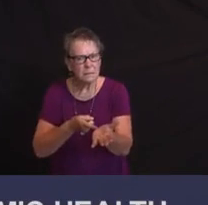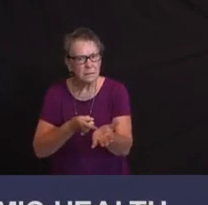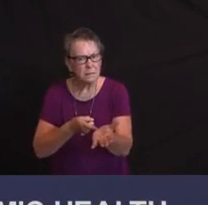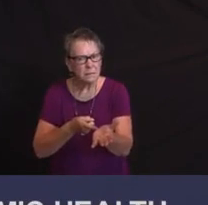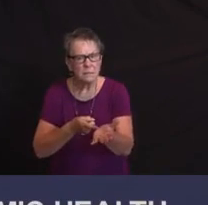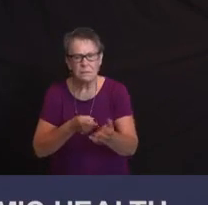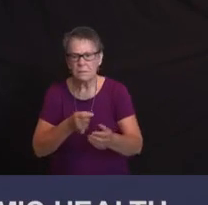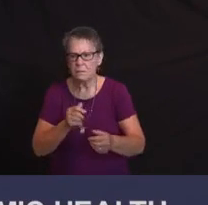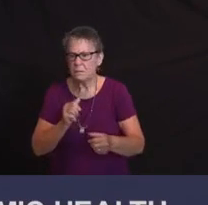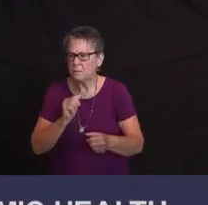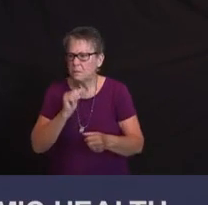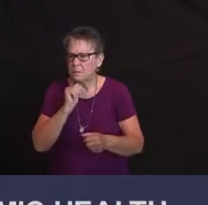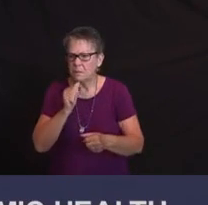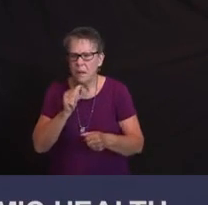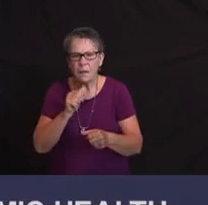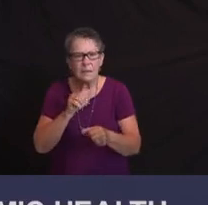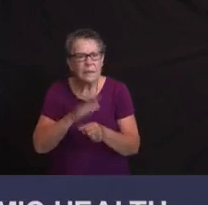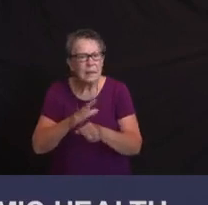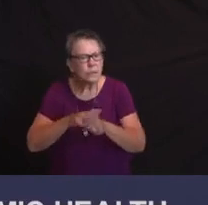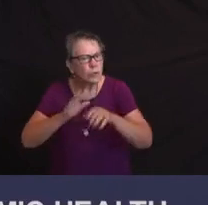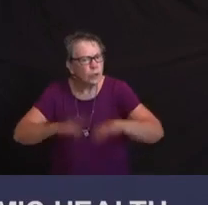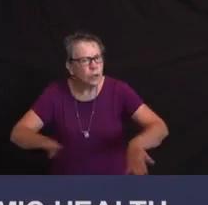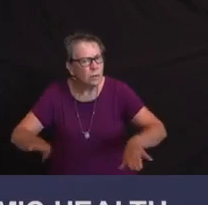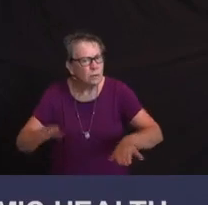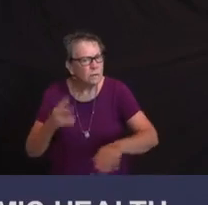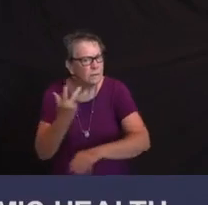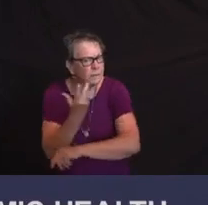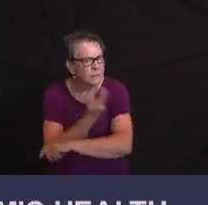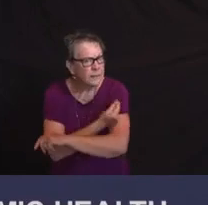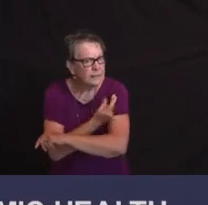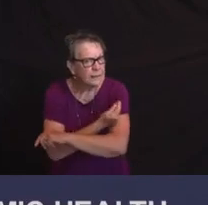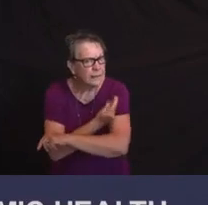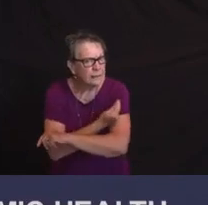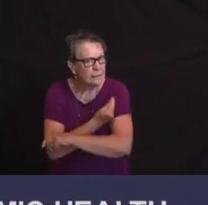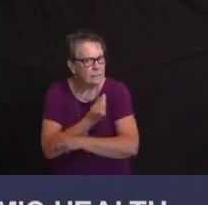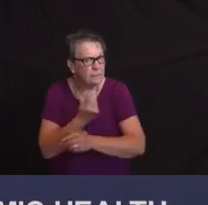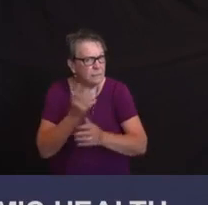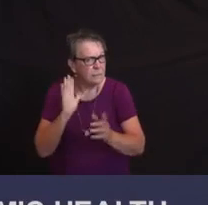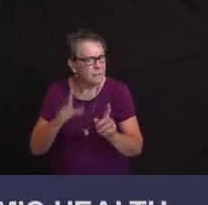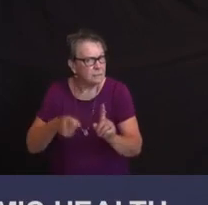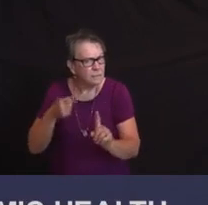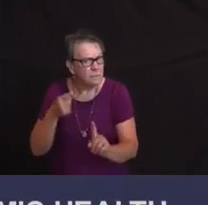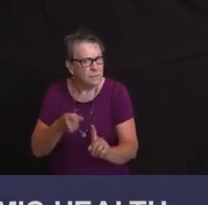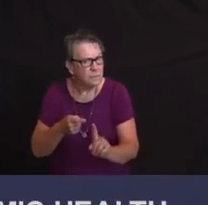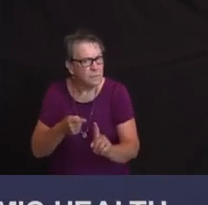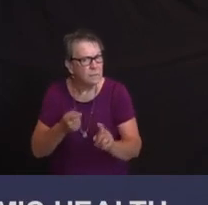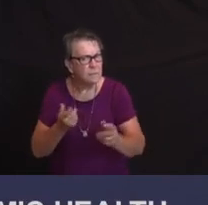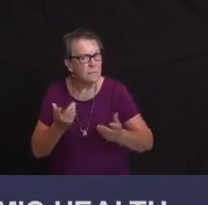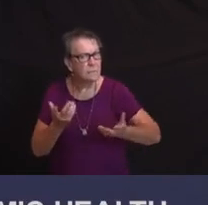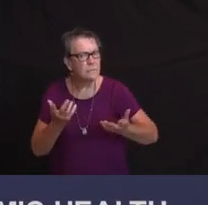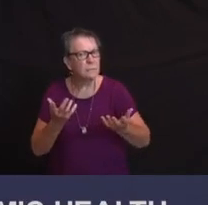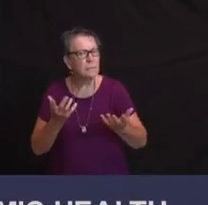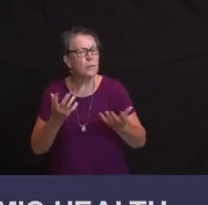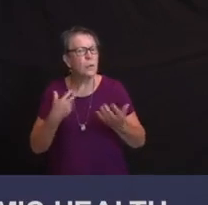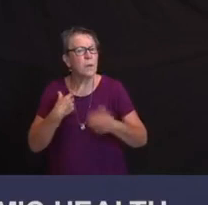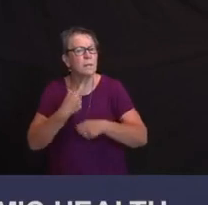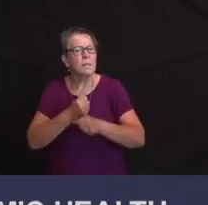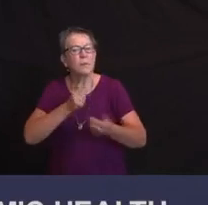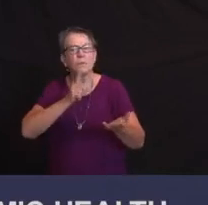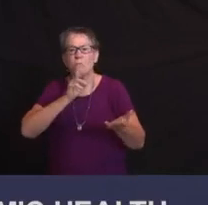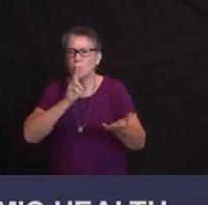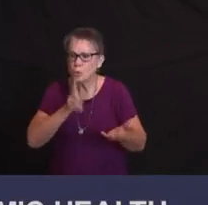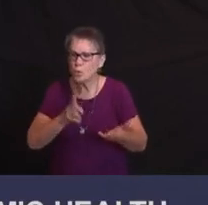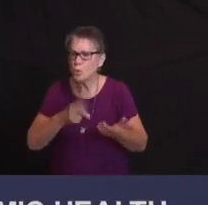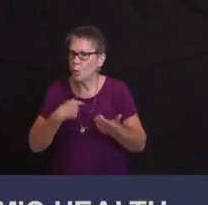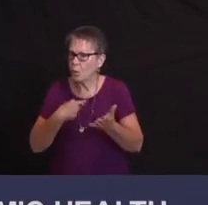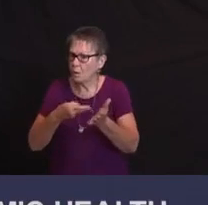be. And for all those reasons, we just got to make sure we're being honest with people. But, and